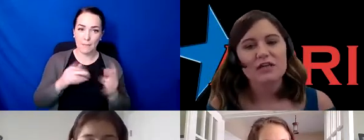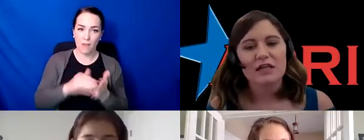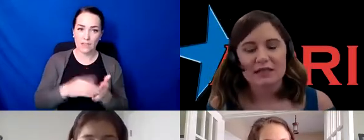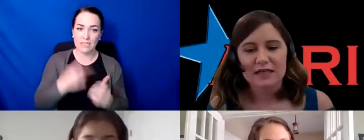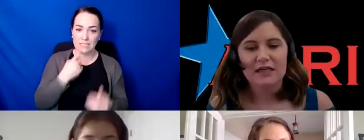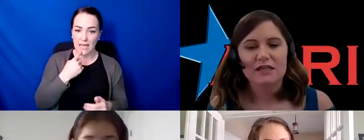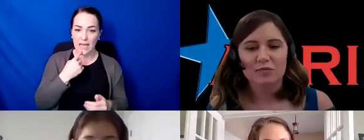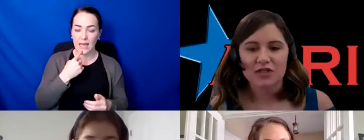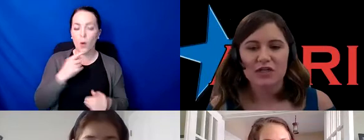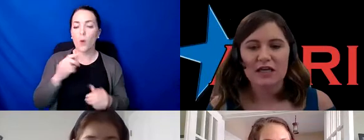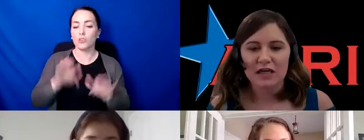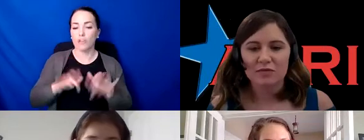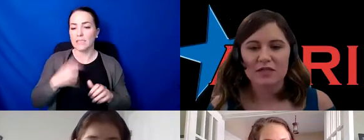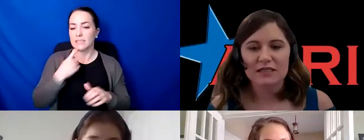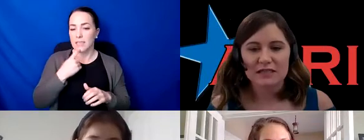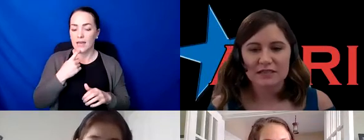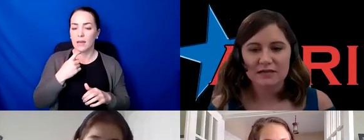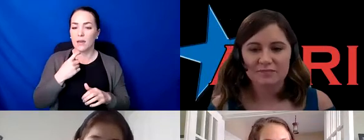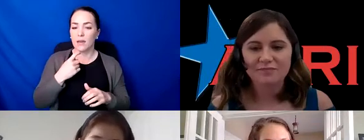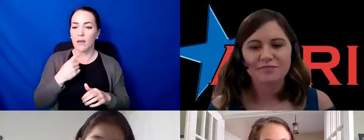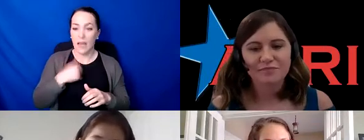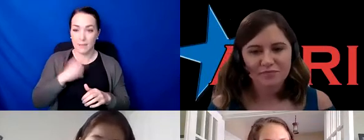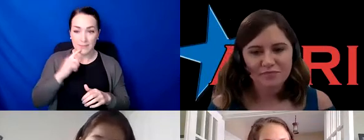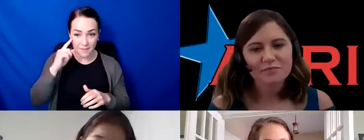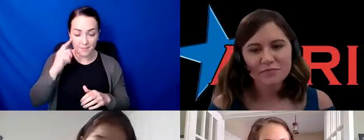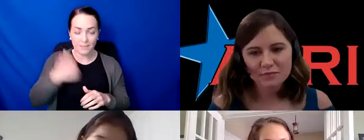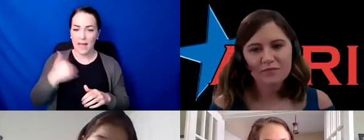suffer anxiety, depression, and PTSD.